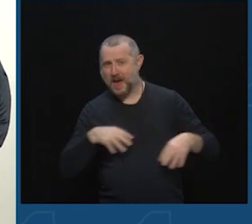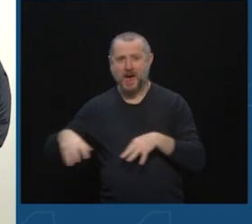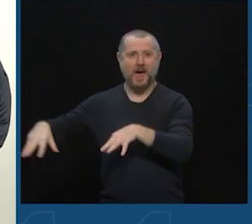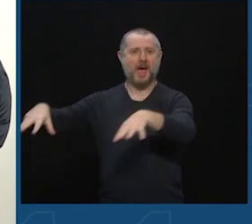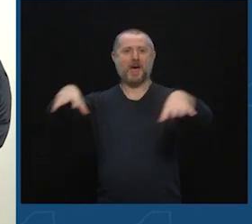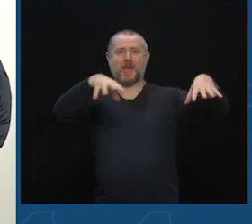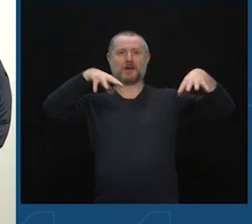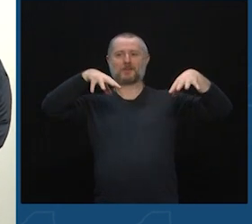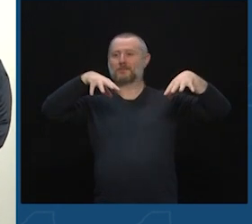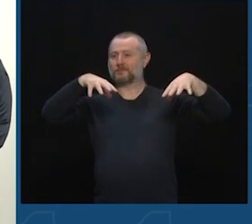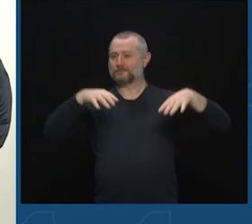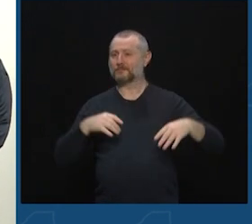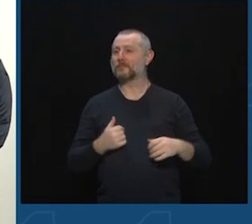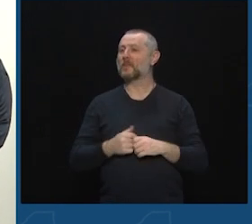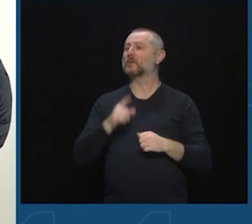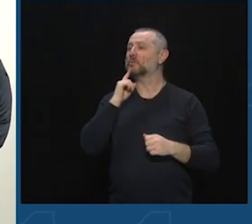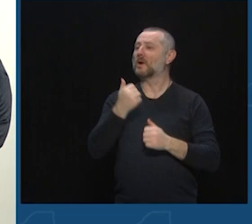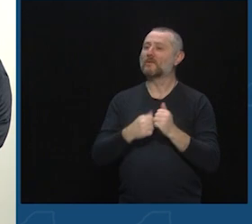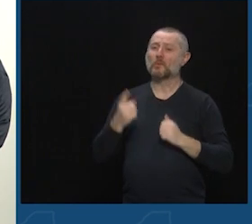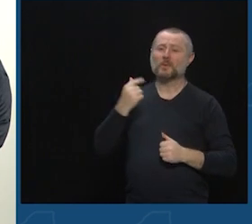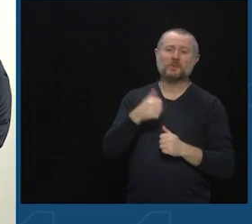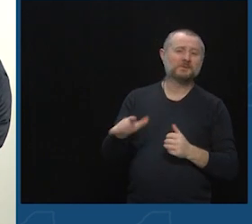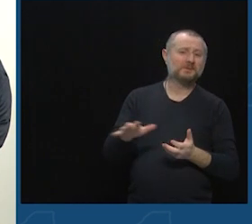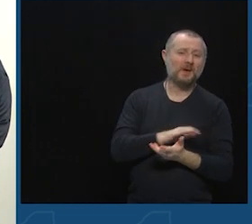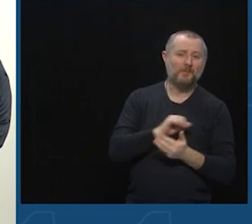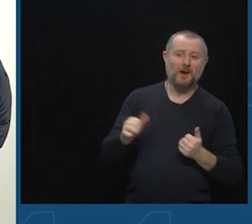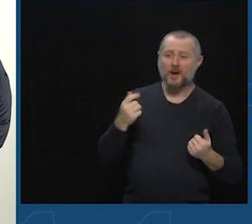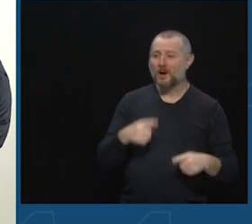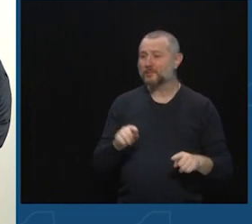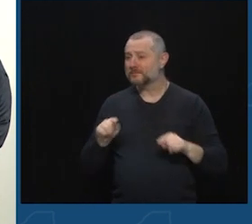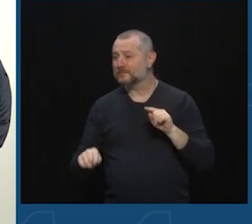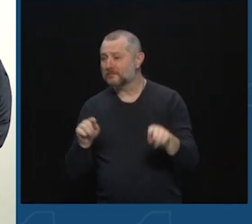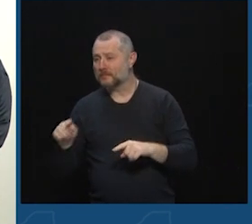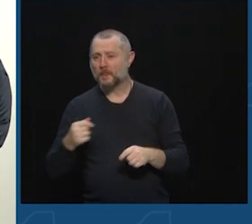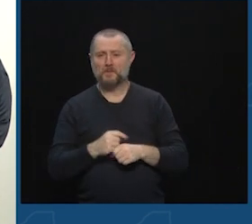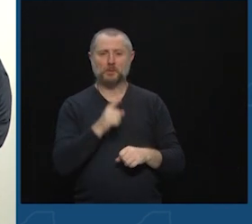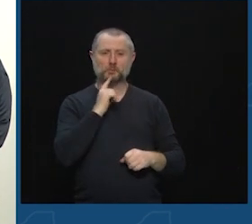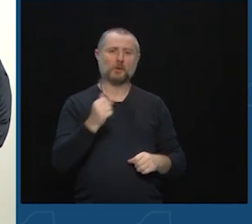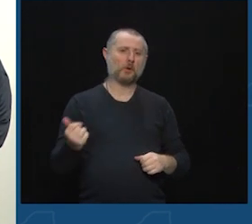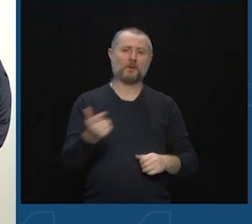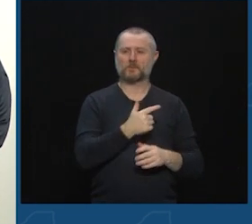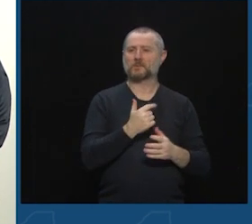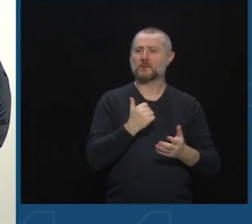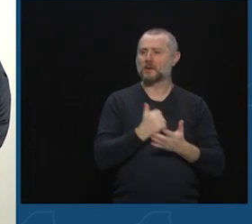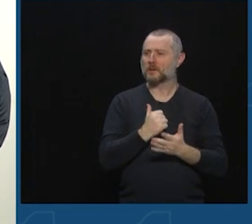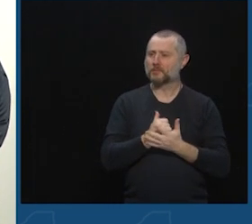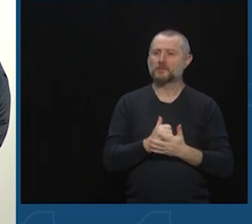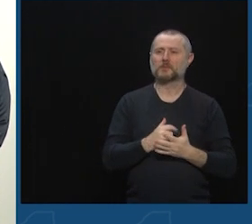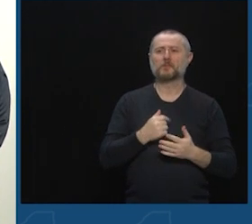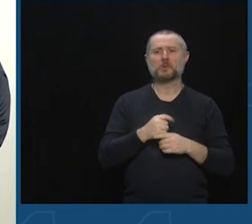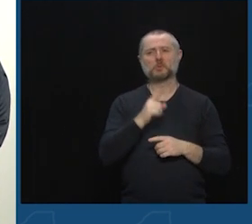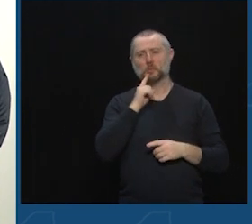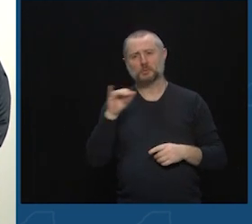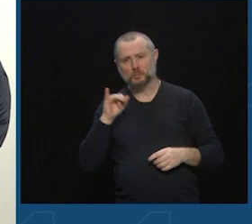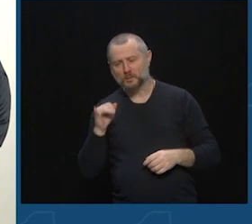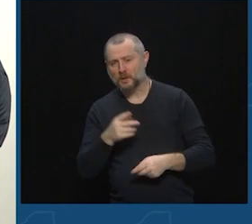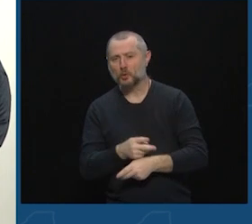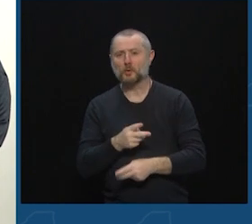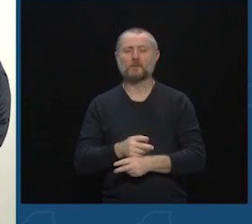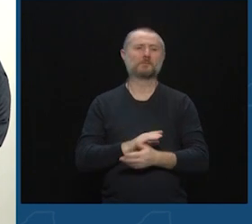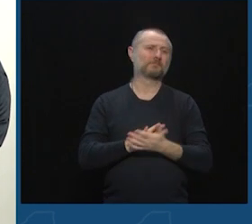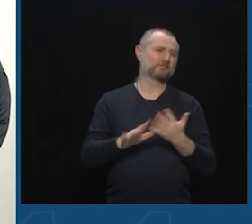make sure that the damage occurring, that people are getting the help they need from their insurers, and really just to make